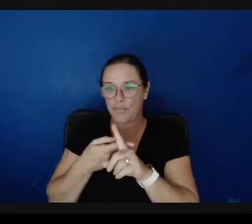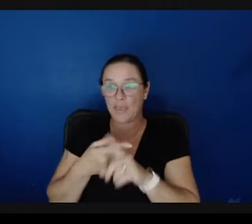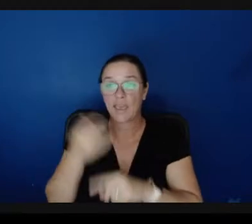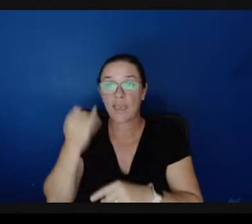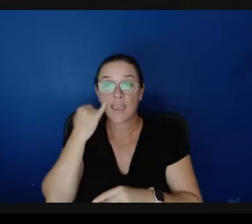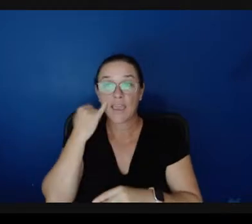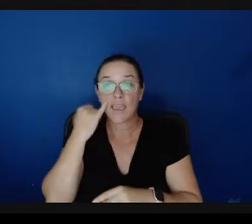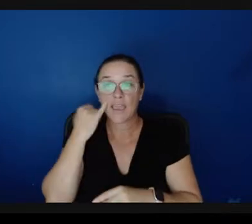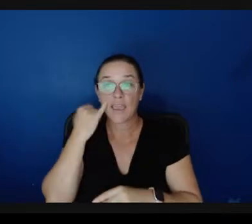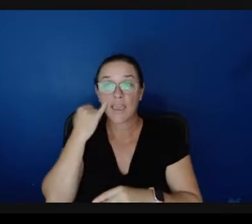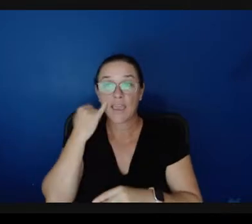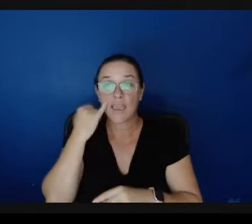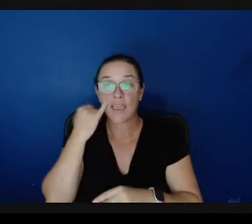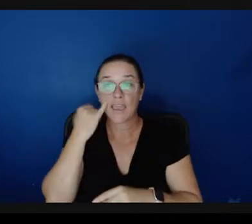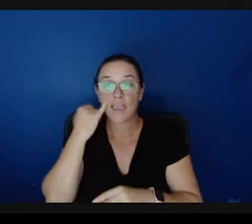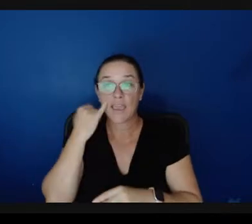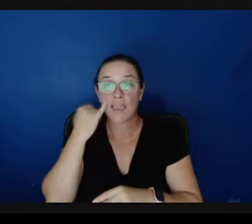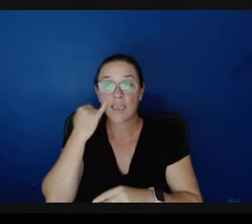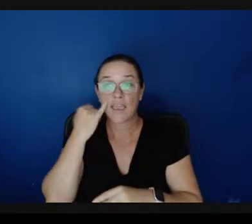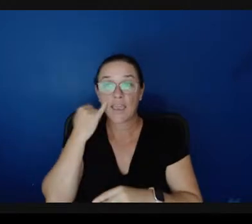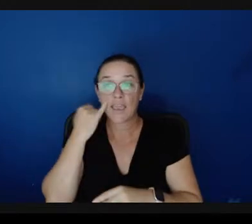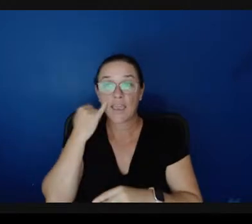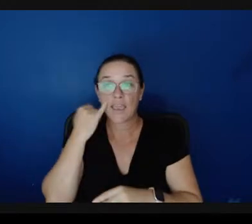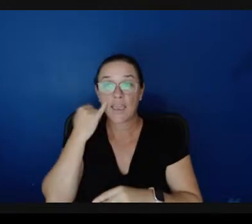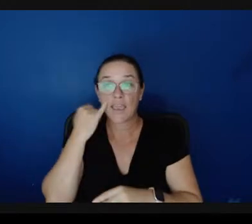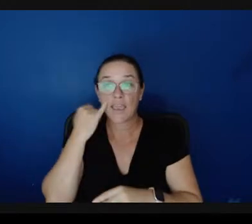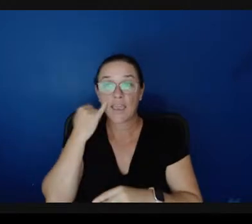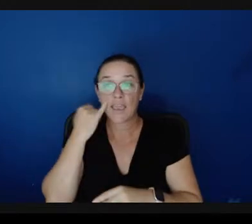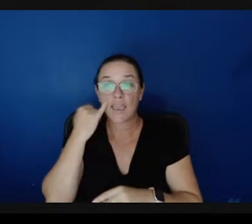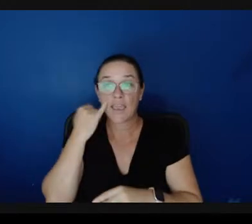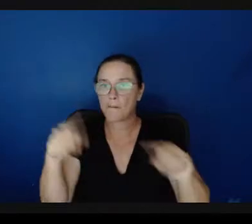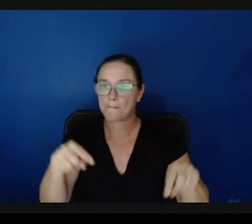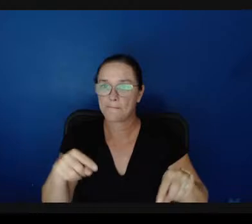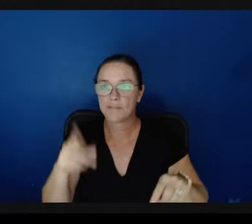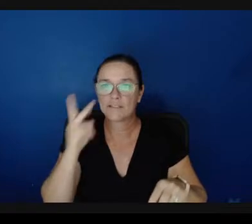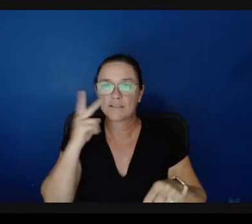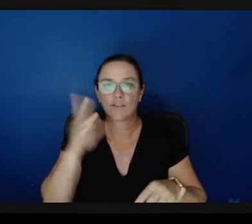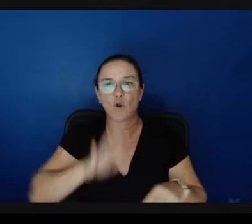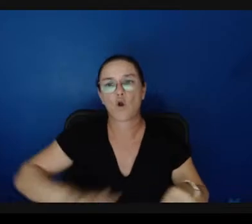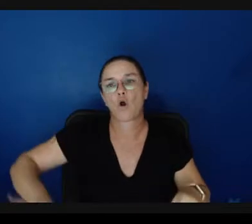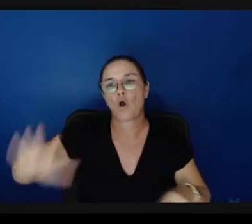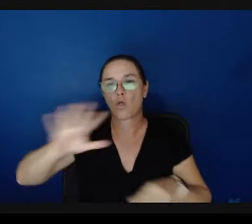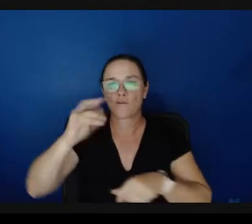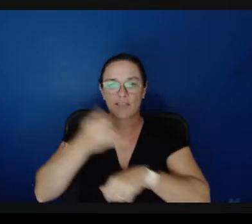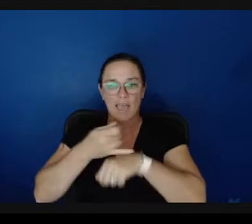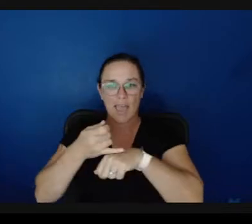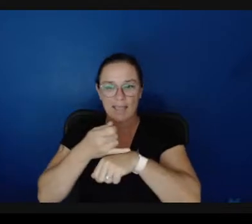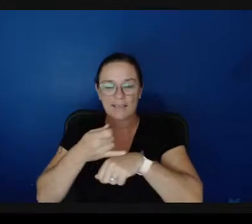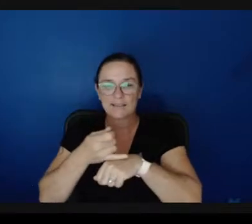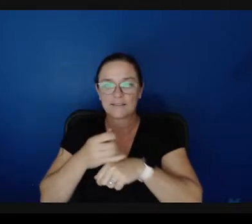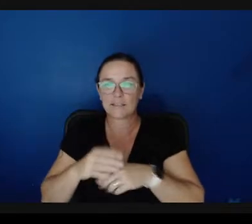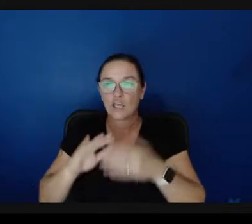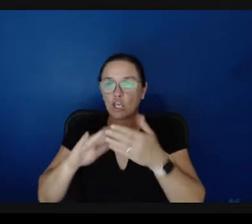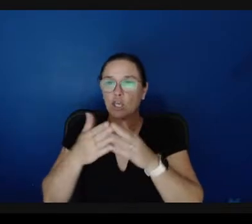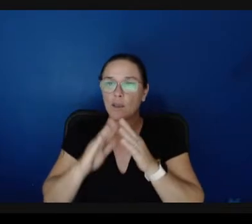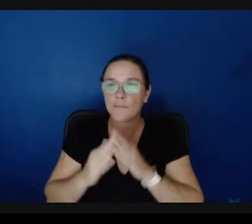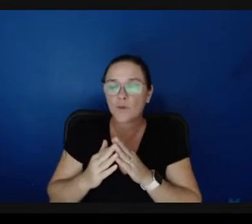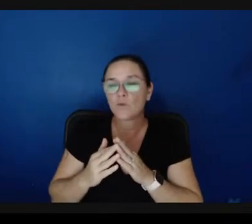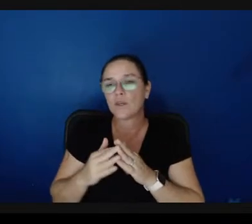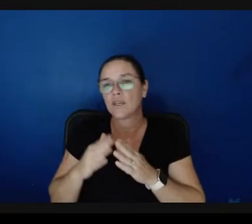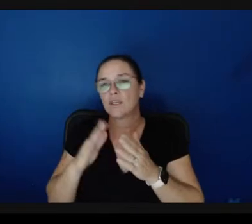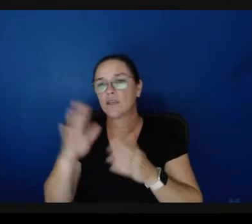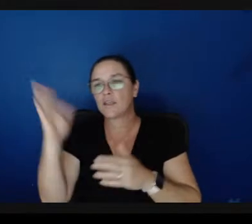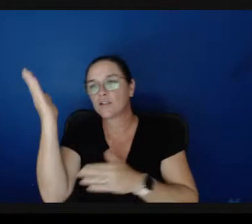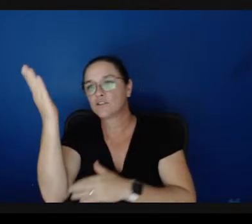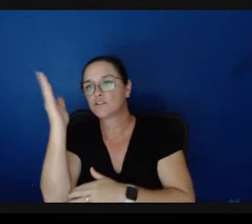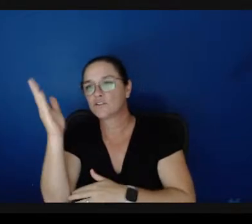encourage you to attend one of them. They're all over the island. It's pretty big. Community talks, talk story tables, and guided